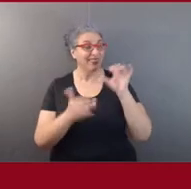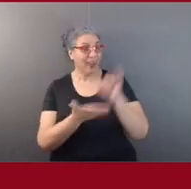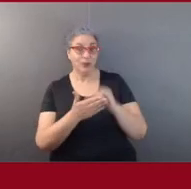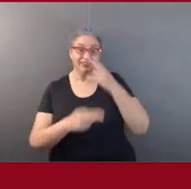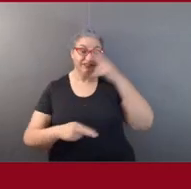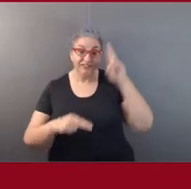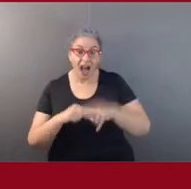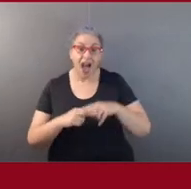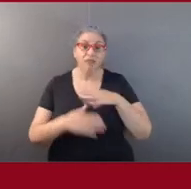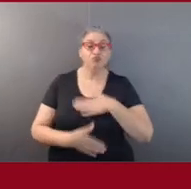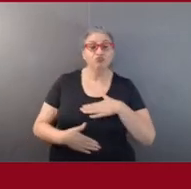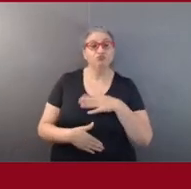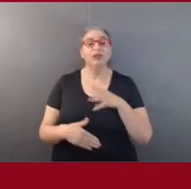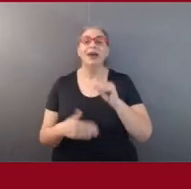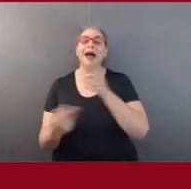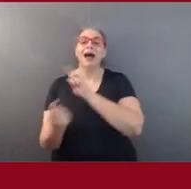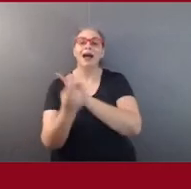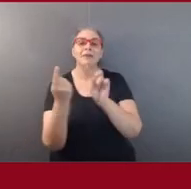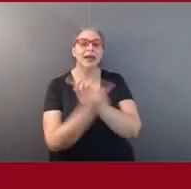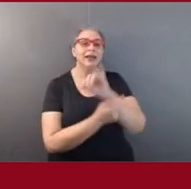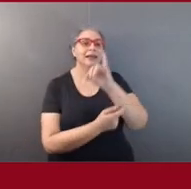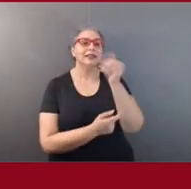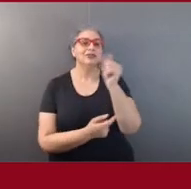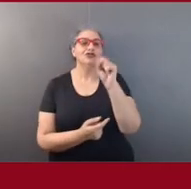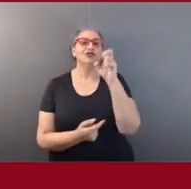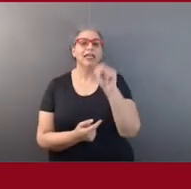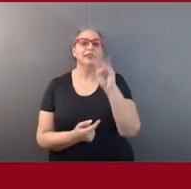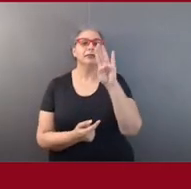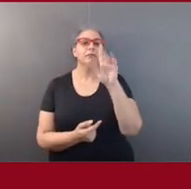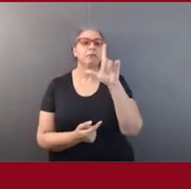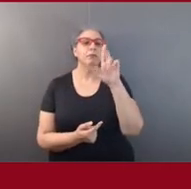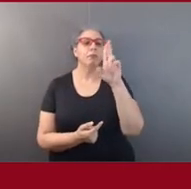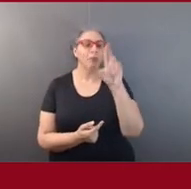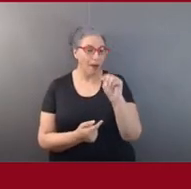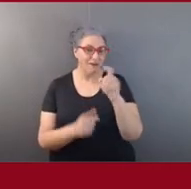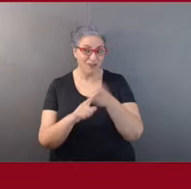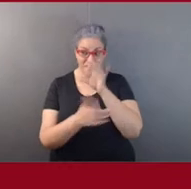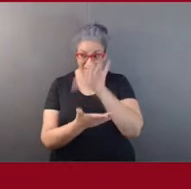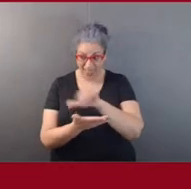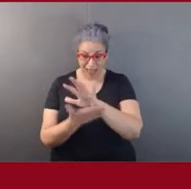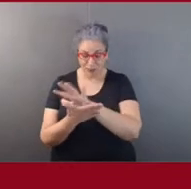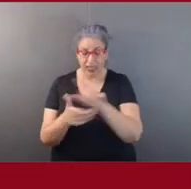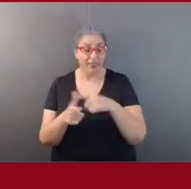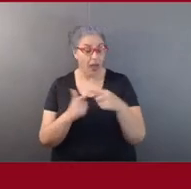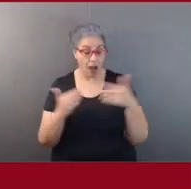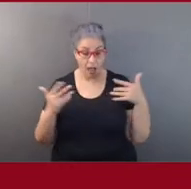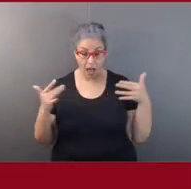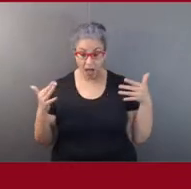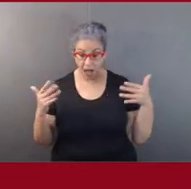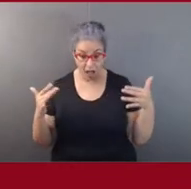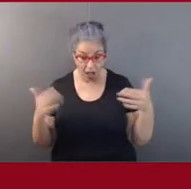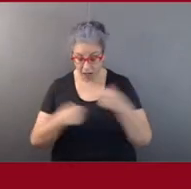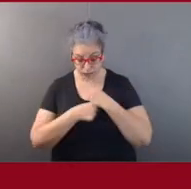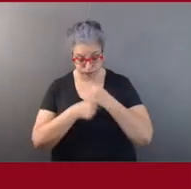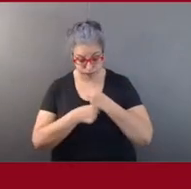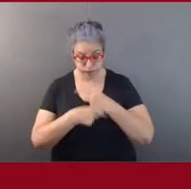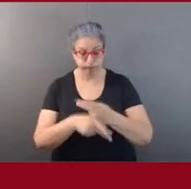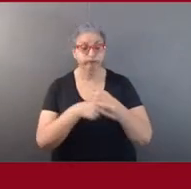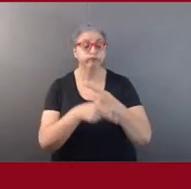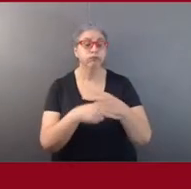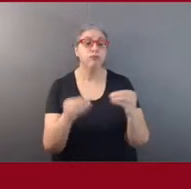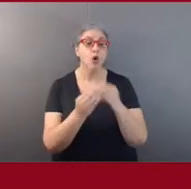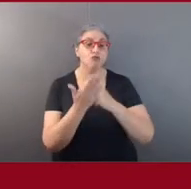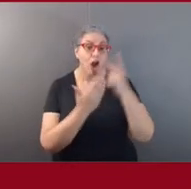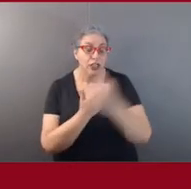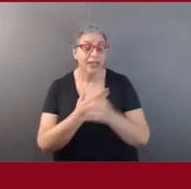And I met, Jason Blum from that, and just kept moving forward, producing projects, and then creating